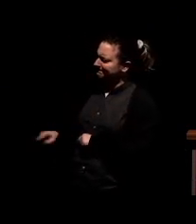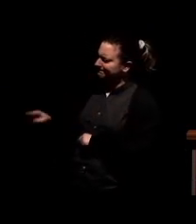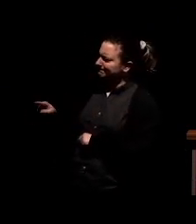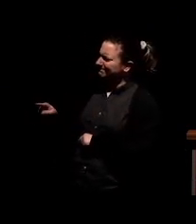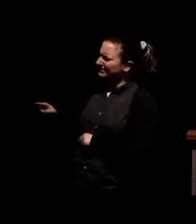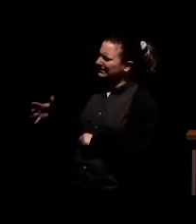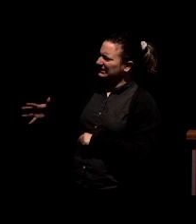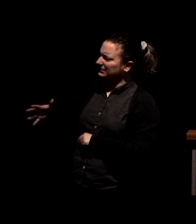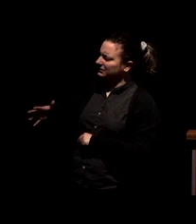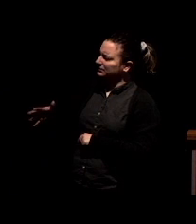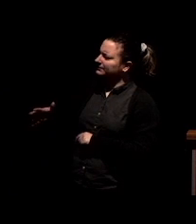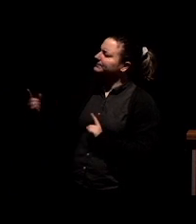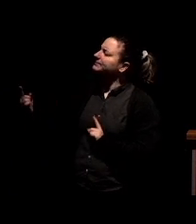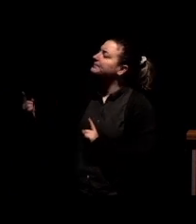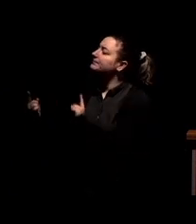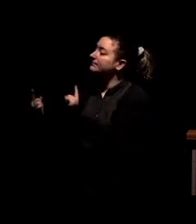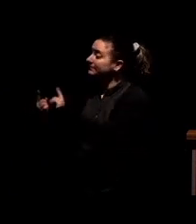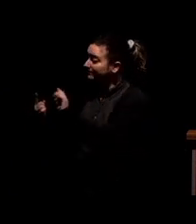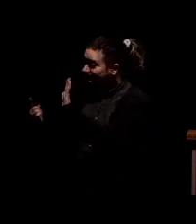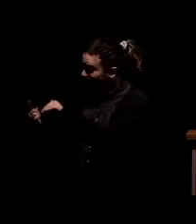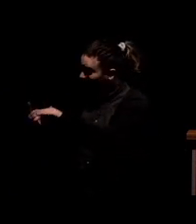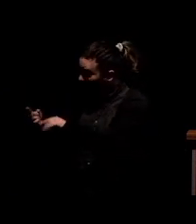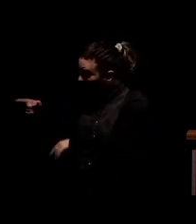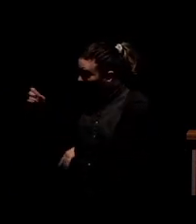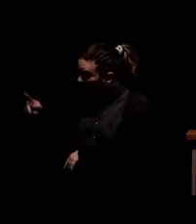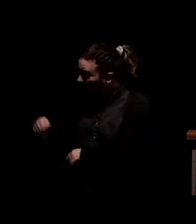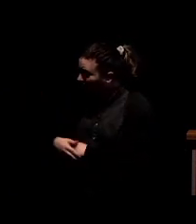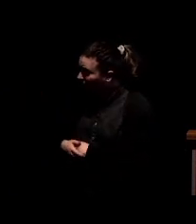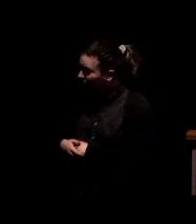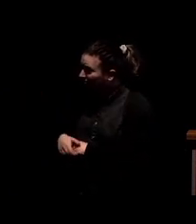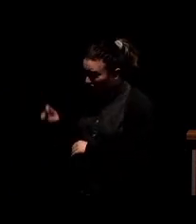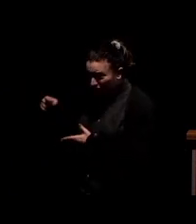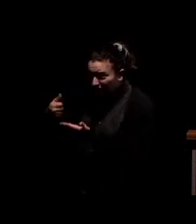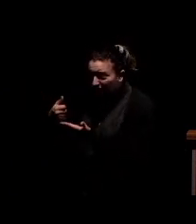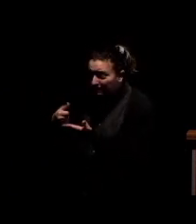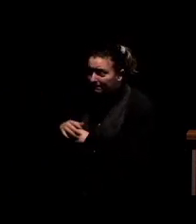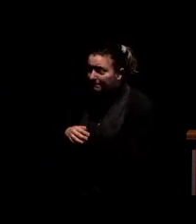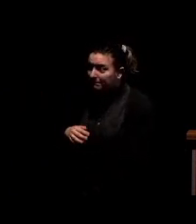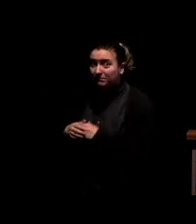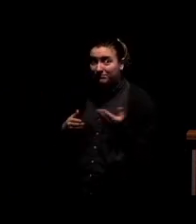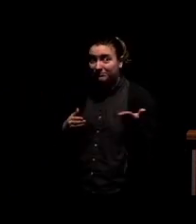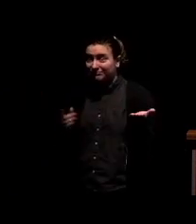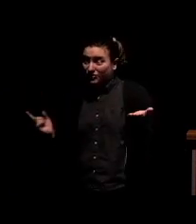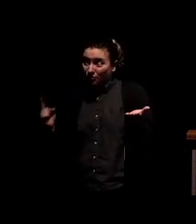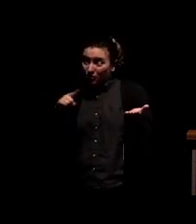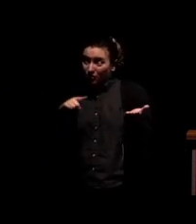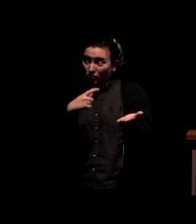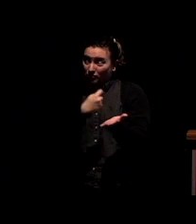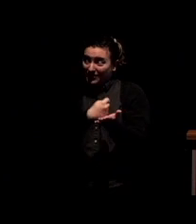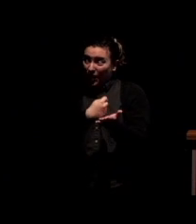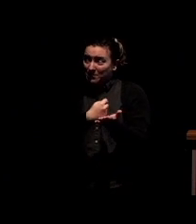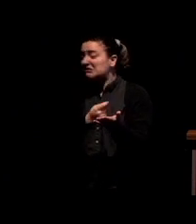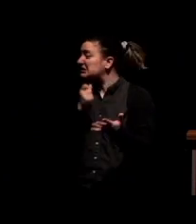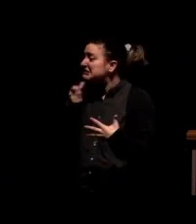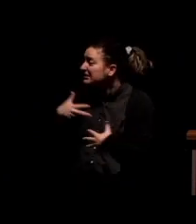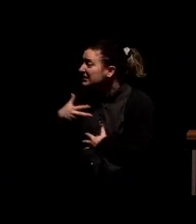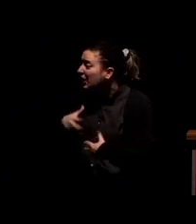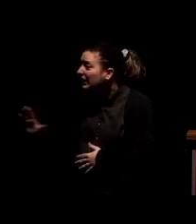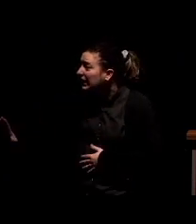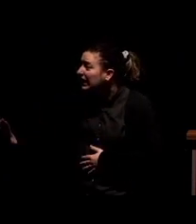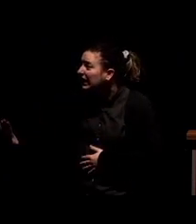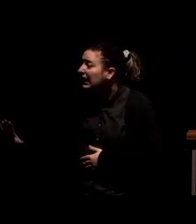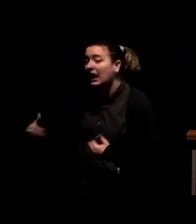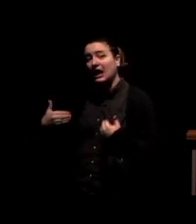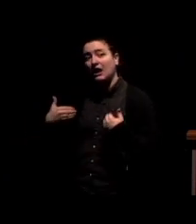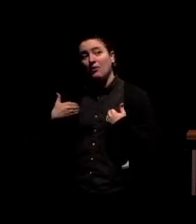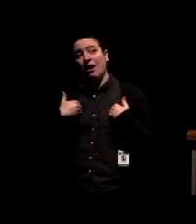and say, how are you doing? Do you need some help? Going to a therapist is really not that scary. And there are places that are